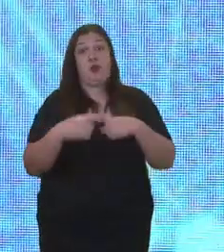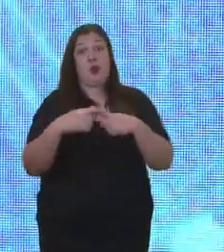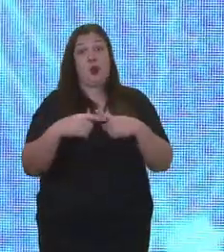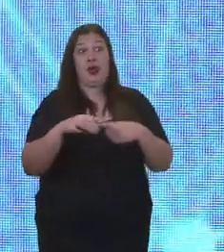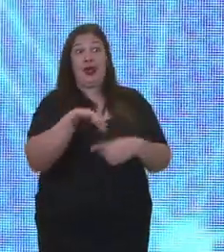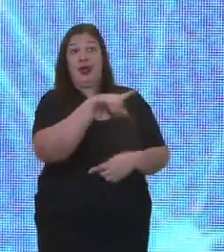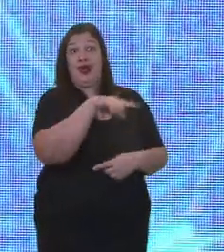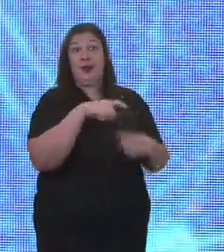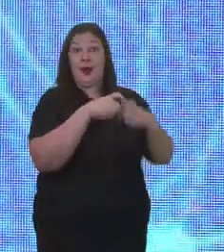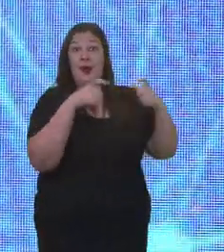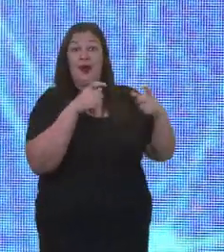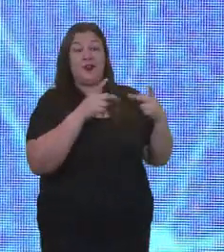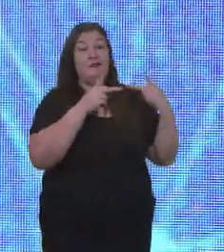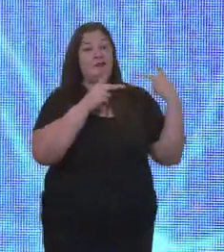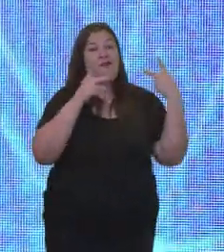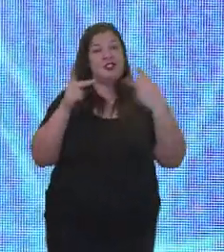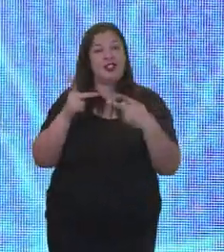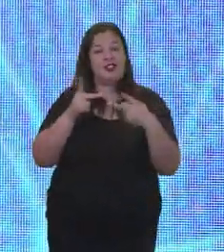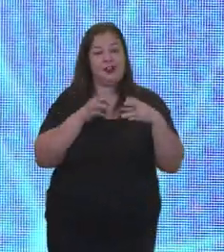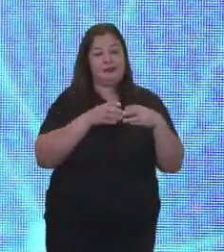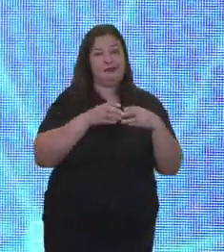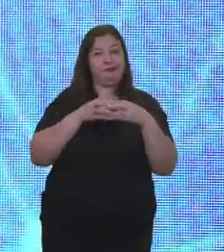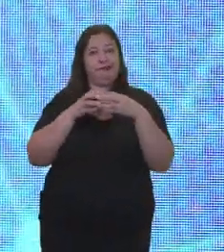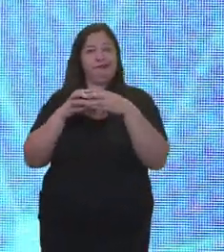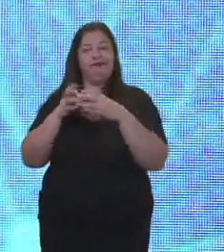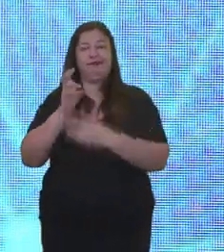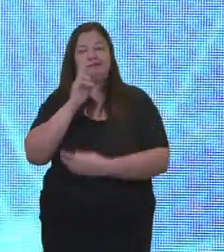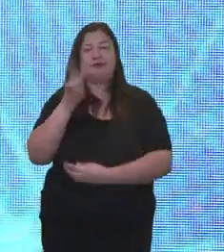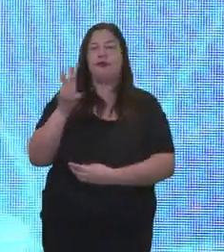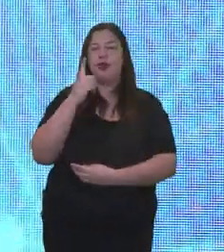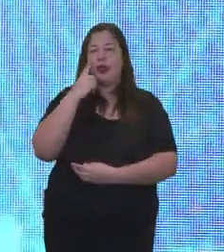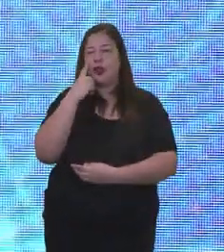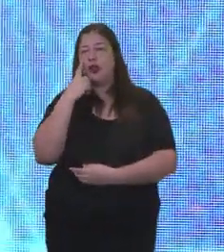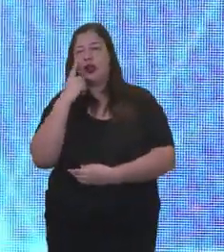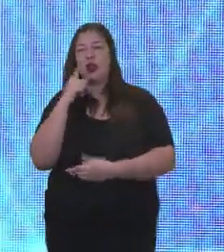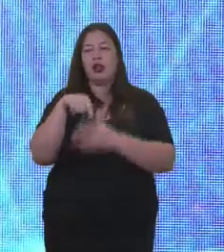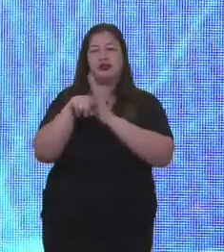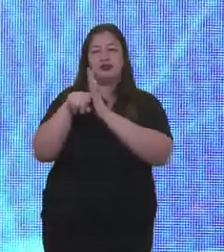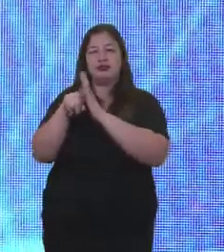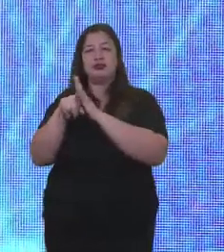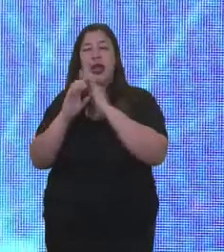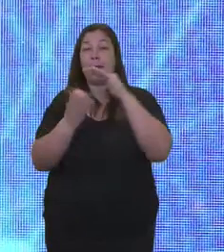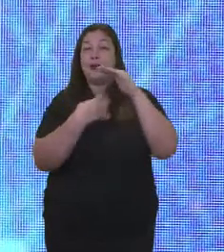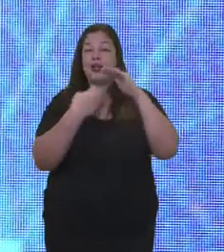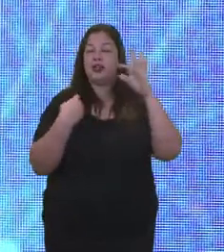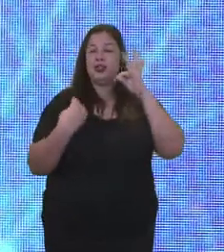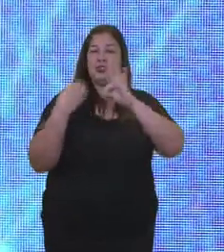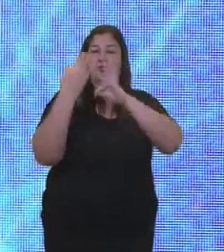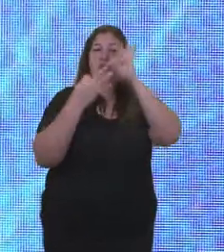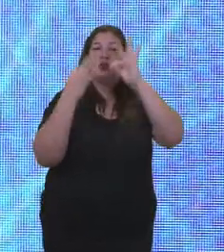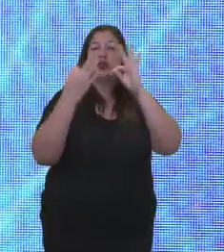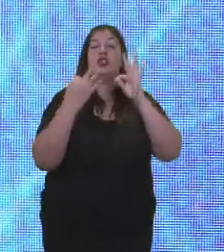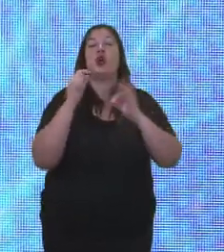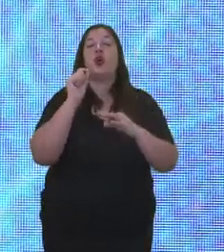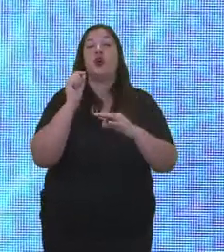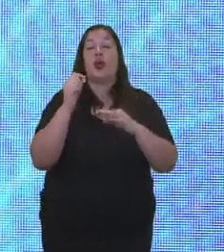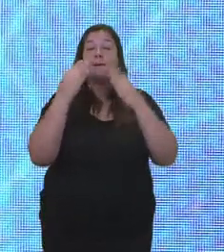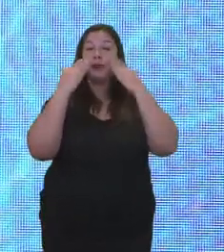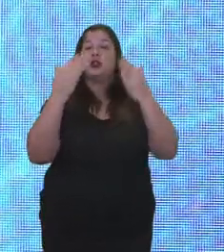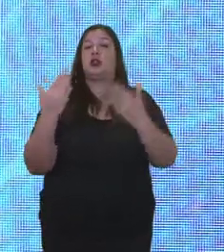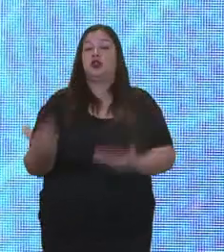So take them. Let's hack the system. Let's join, enter the technology